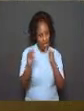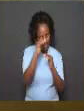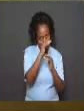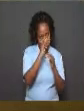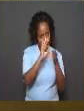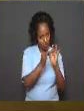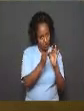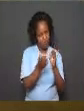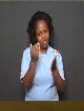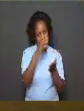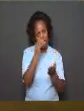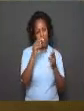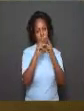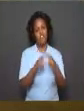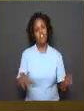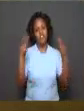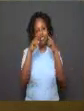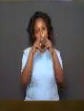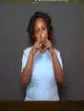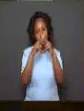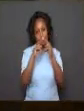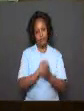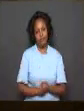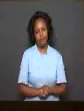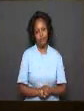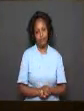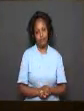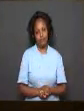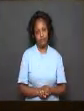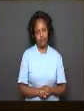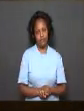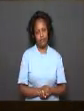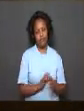of law and federalism.